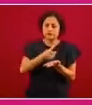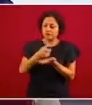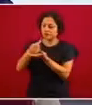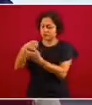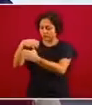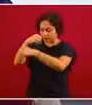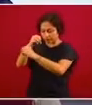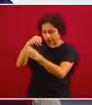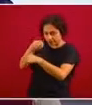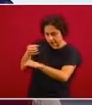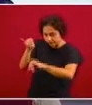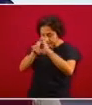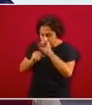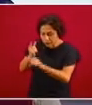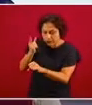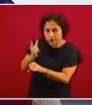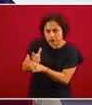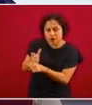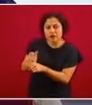this respiratory